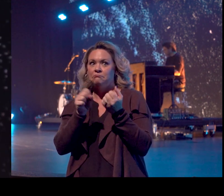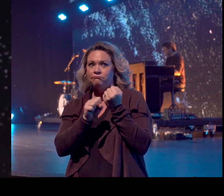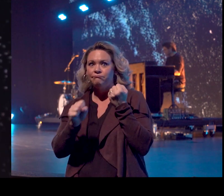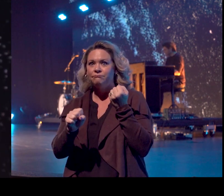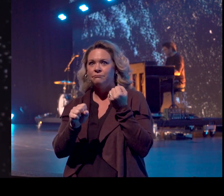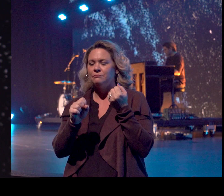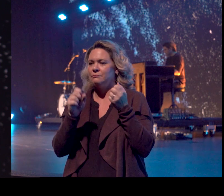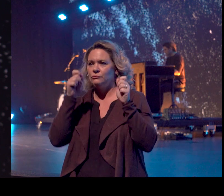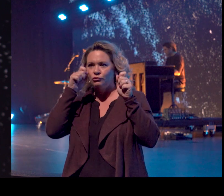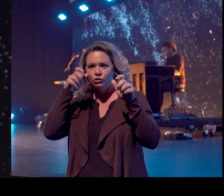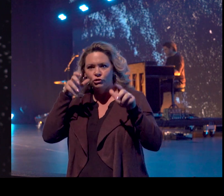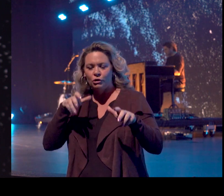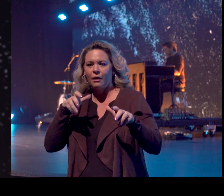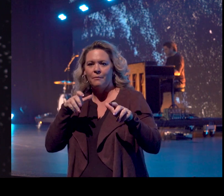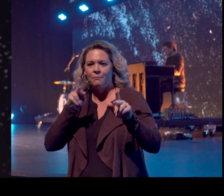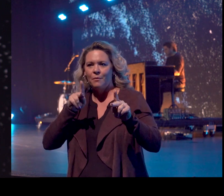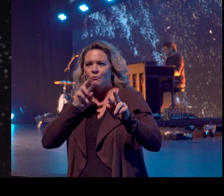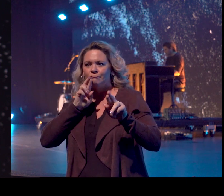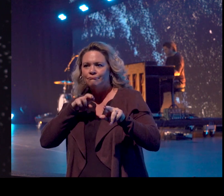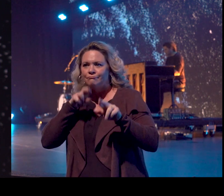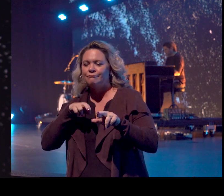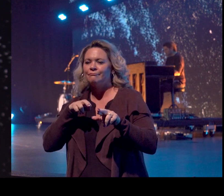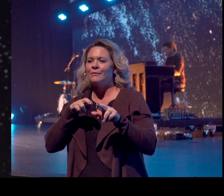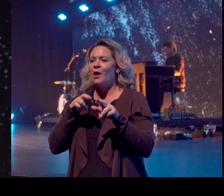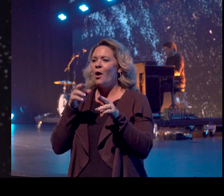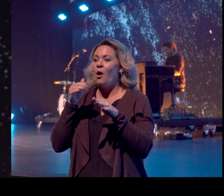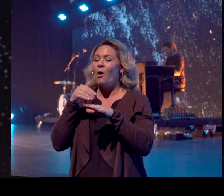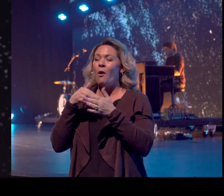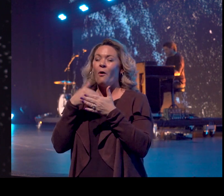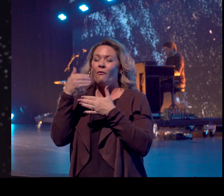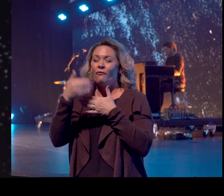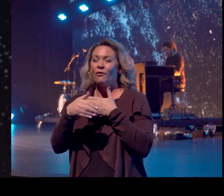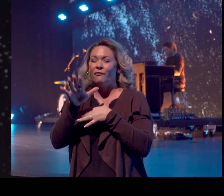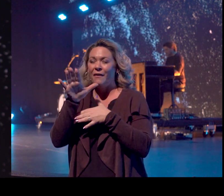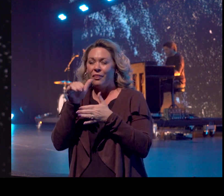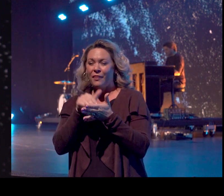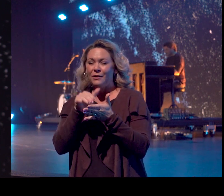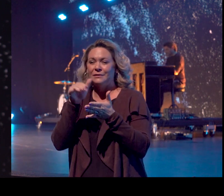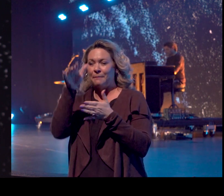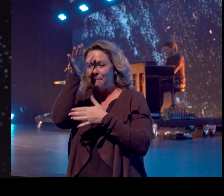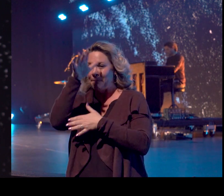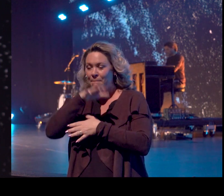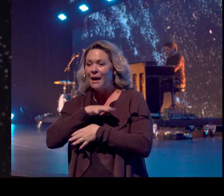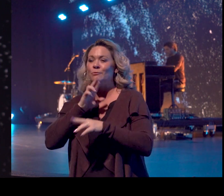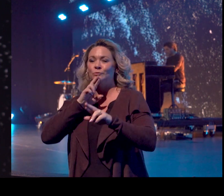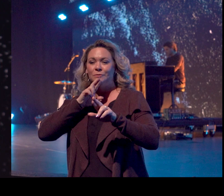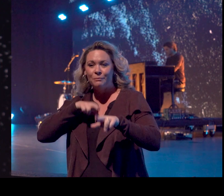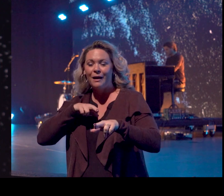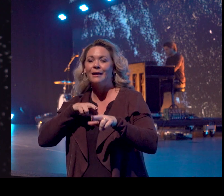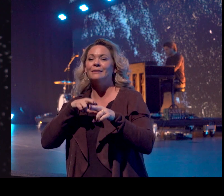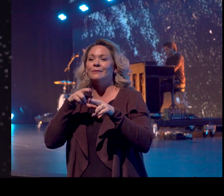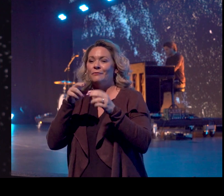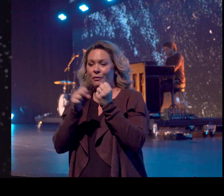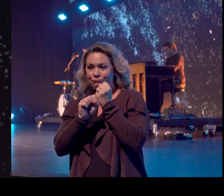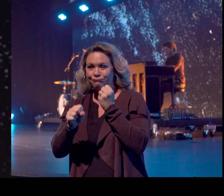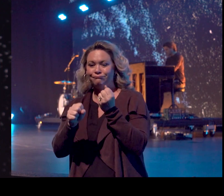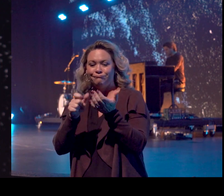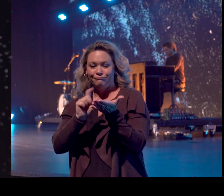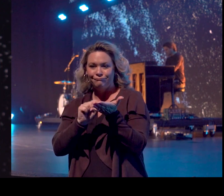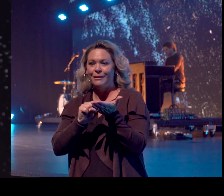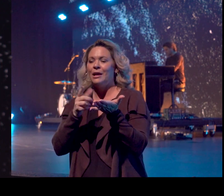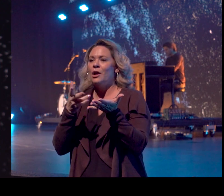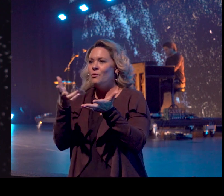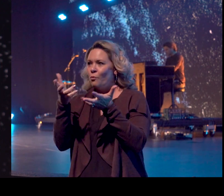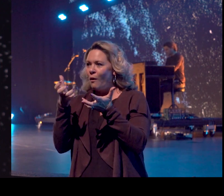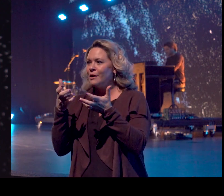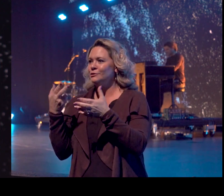ad actually shocked everybody. See, the story goes that over 5,000 men responded to this